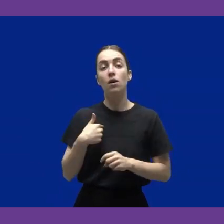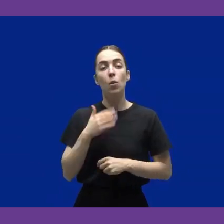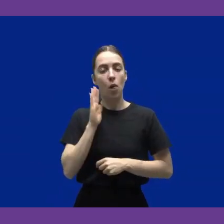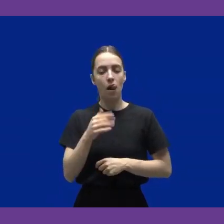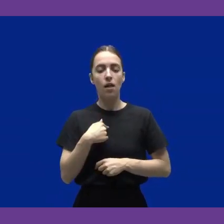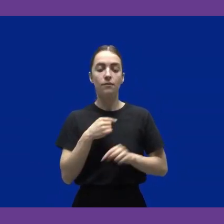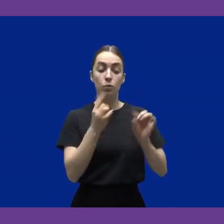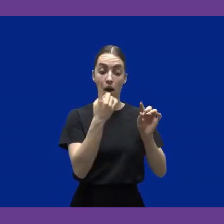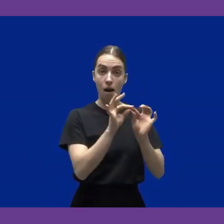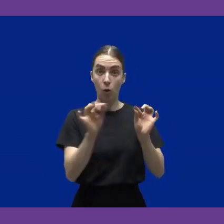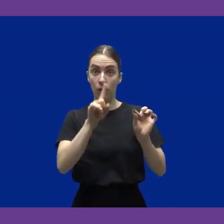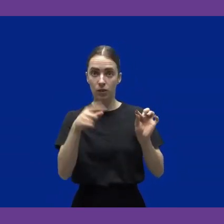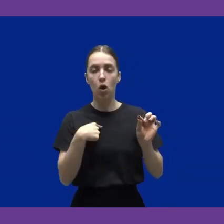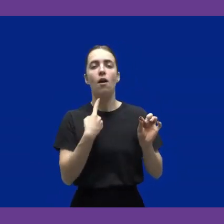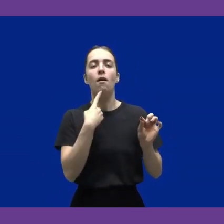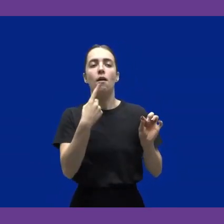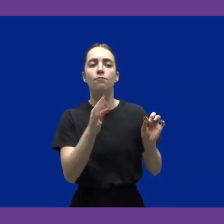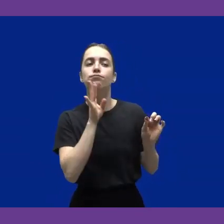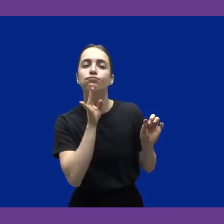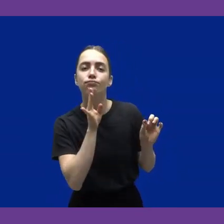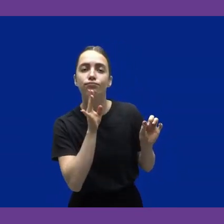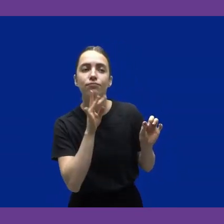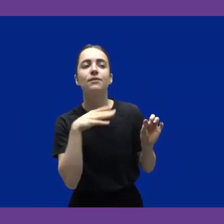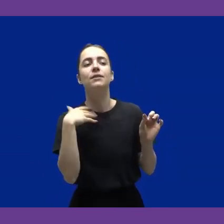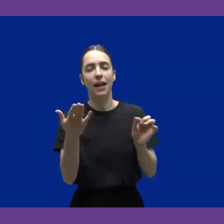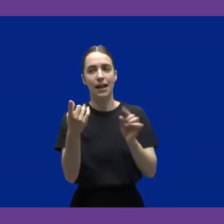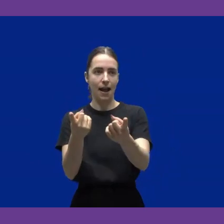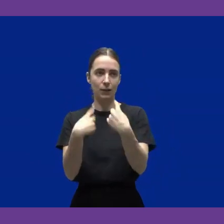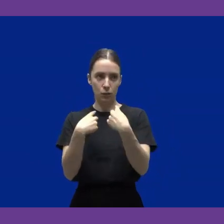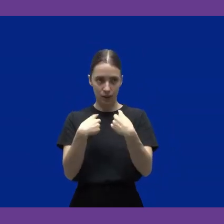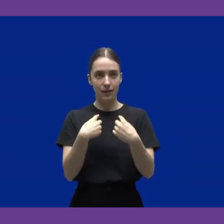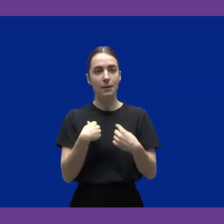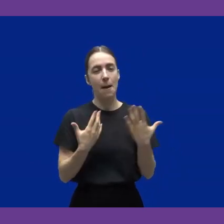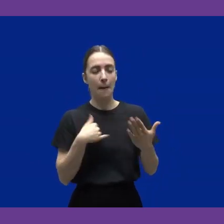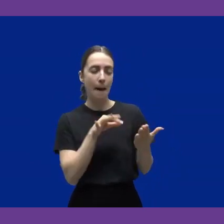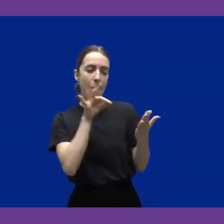it normal to have a standard but not a methodology to respect and test it after?